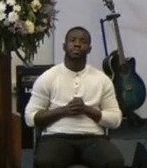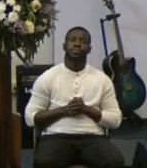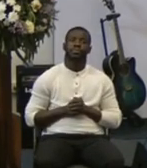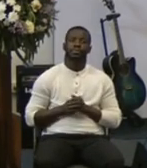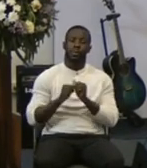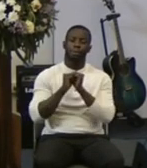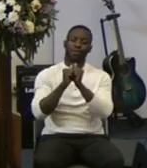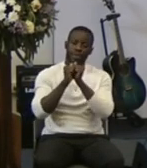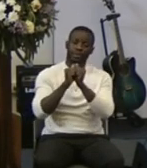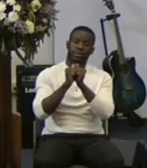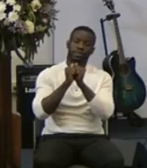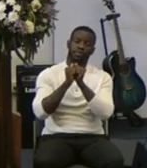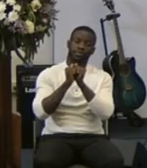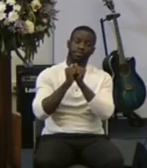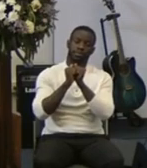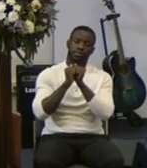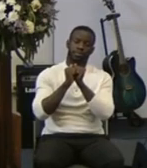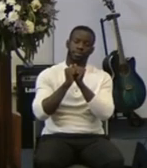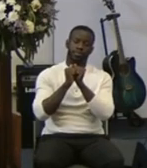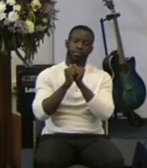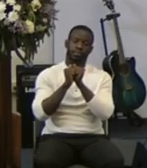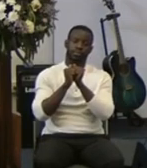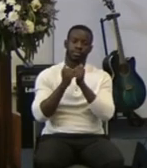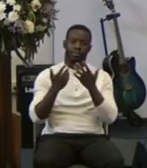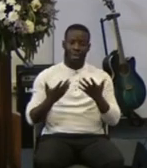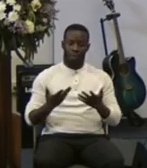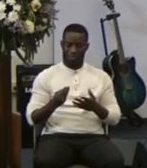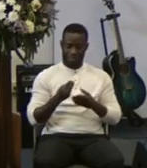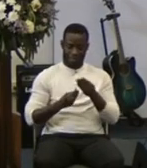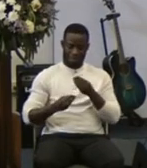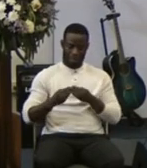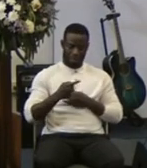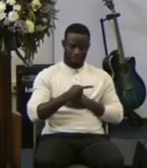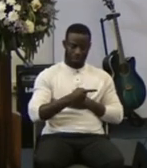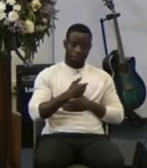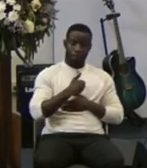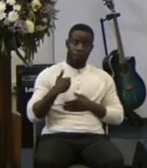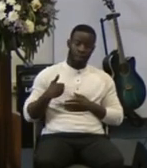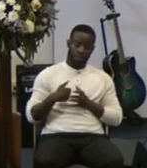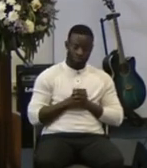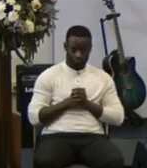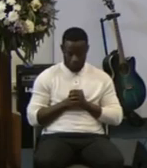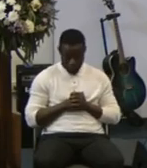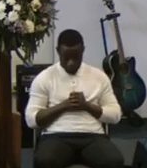it's a privilege to come to this meal this morning.